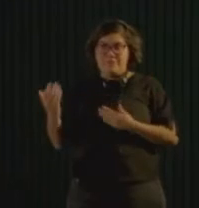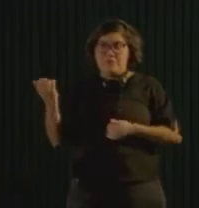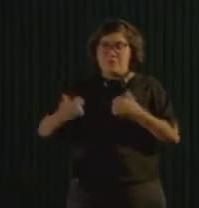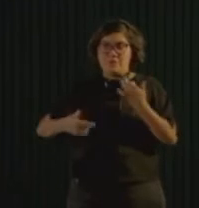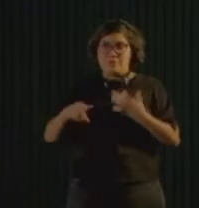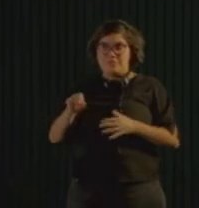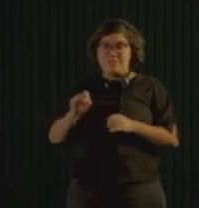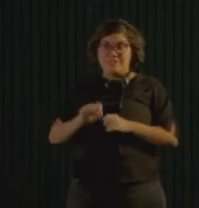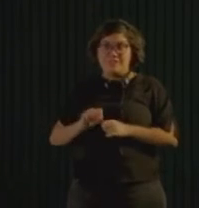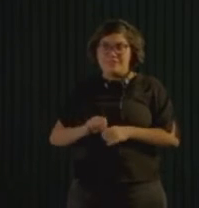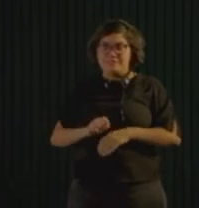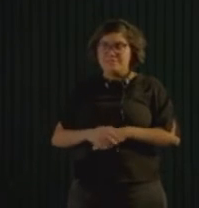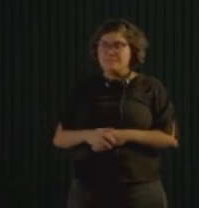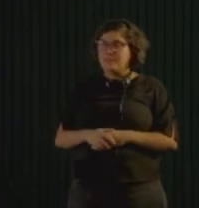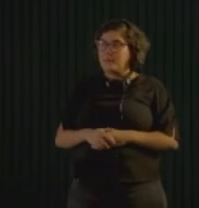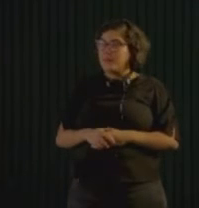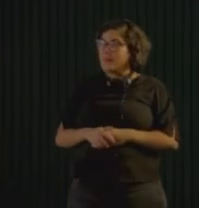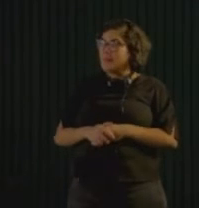você faz.